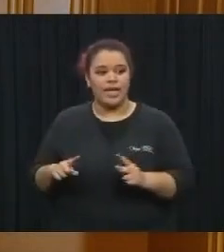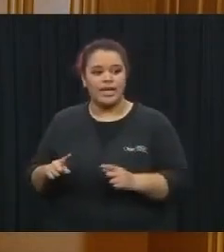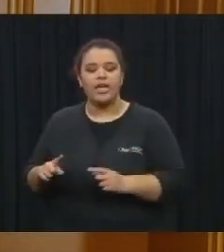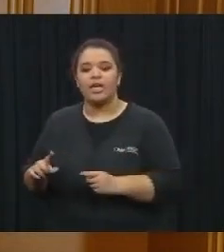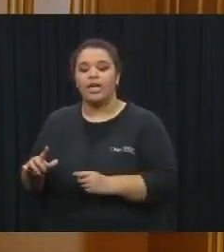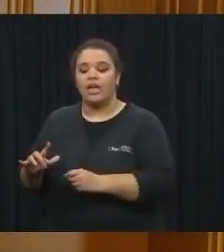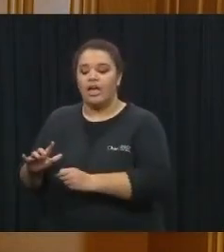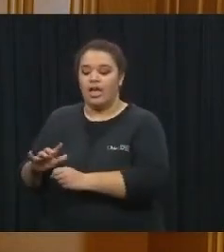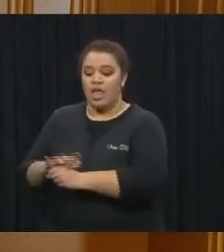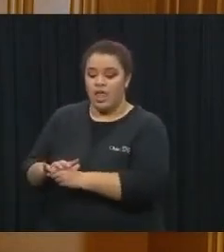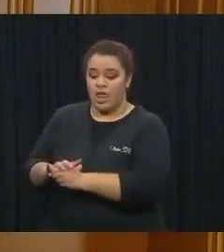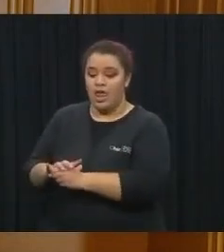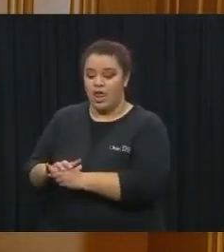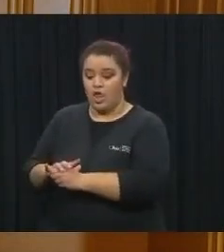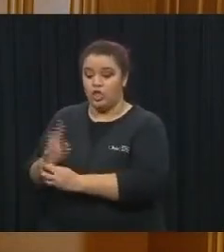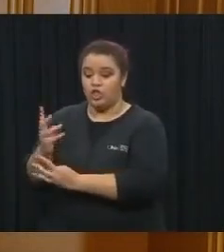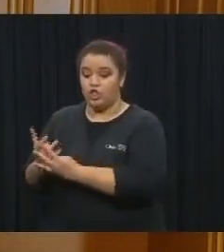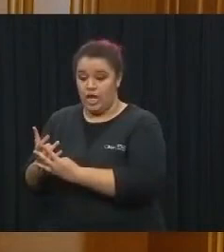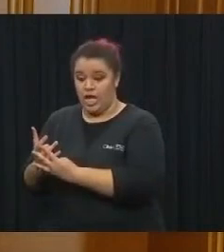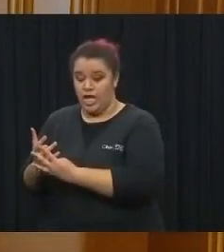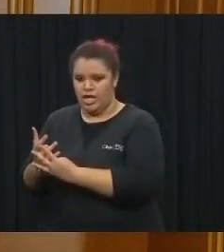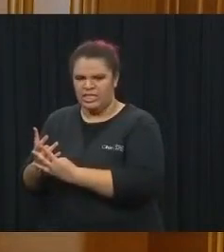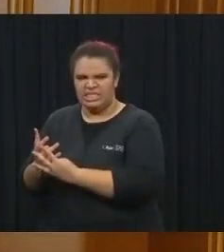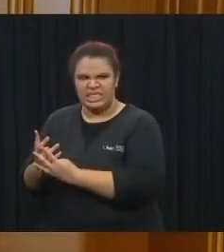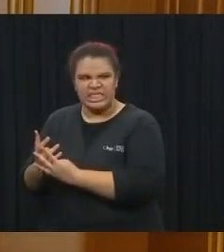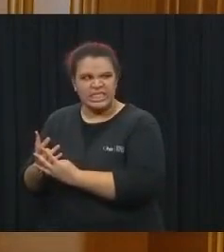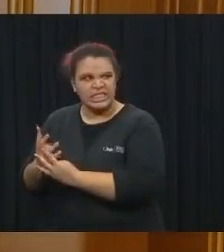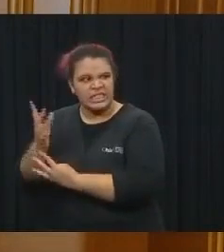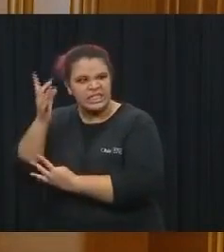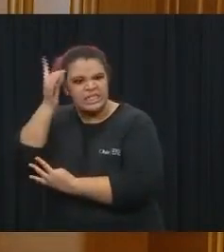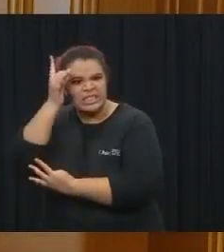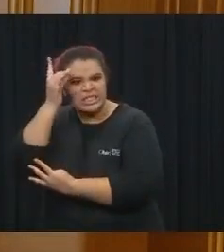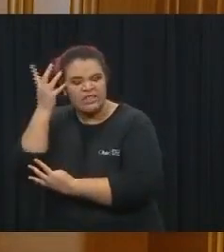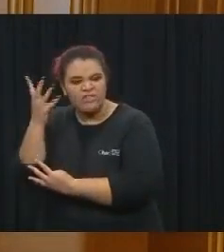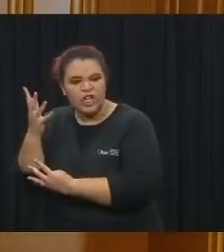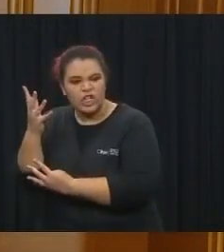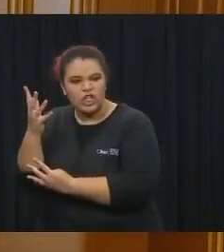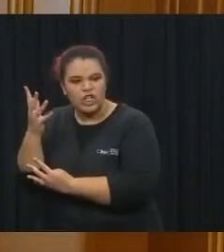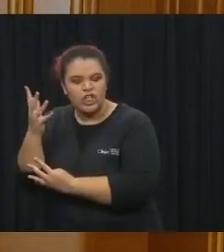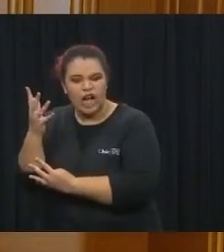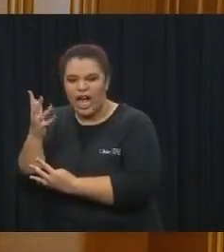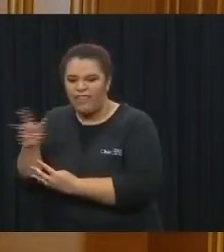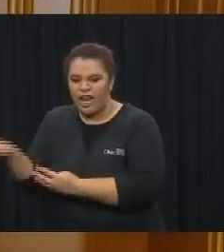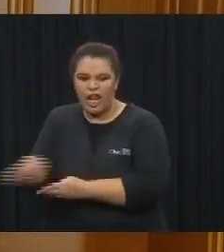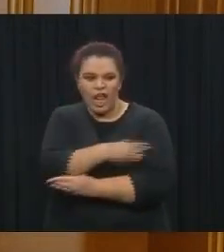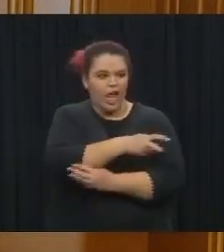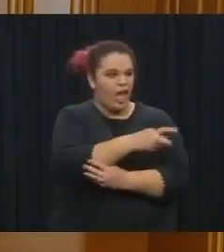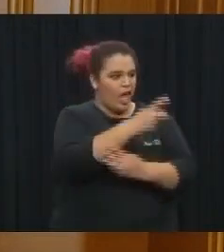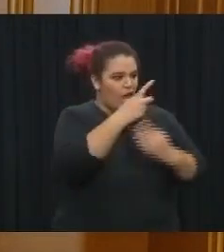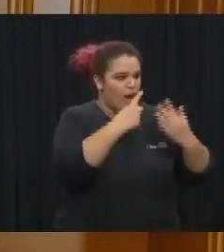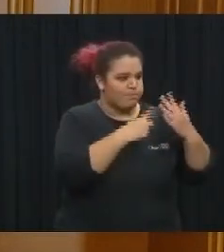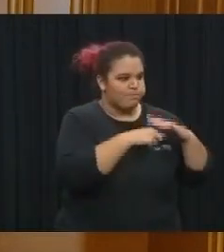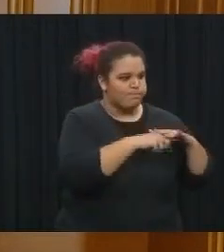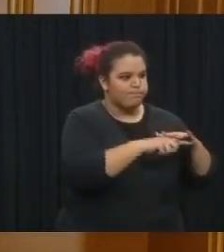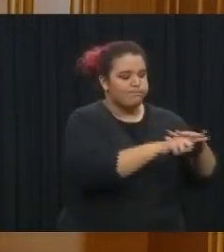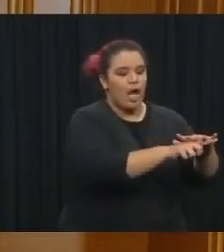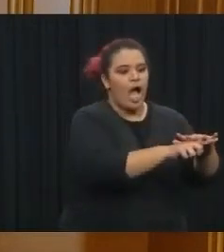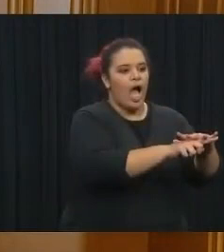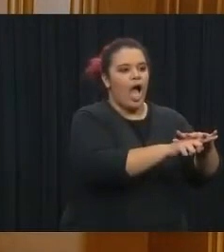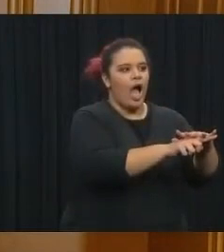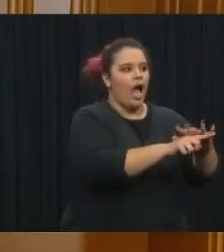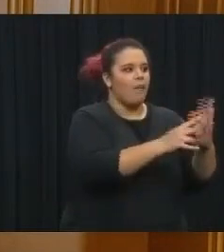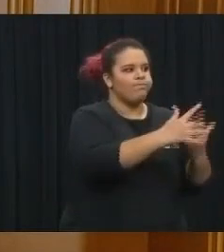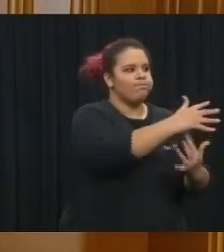actually, have the virus, and then they're introduced into the general population. So there's this, I'm not